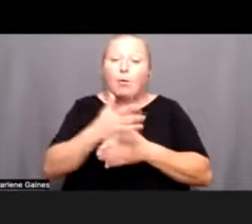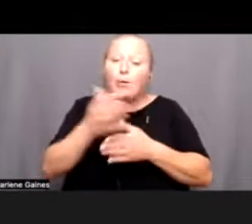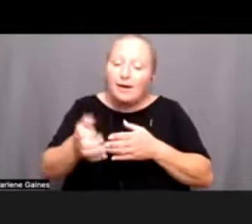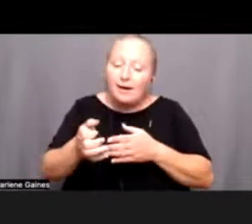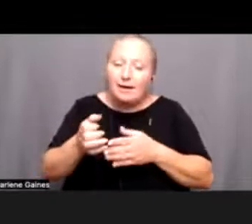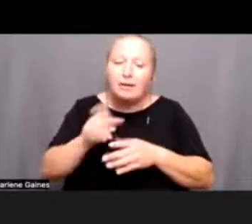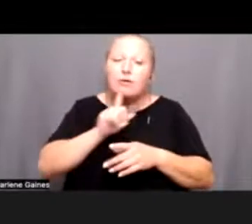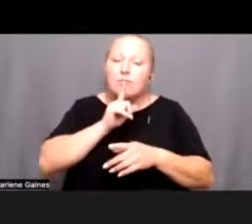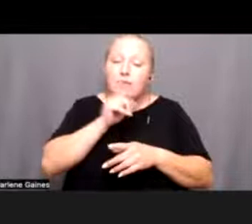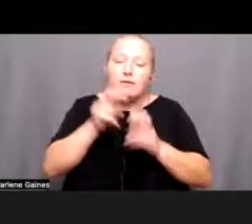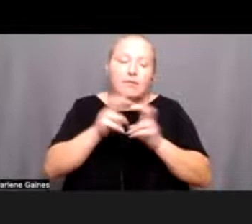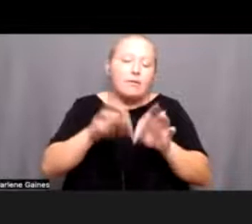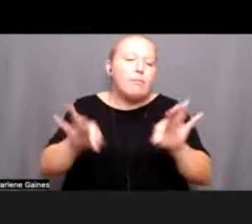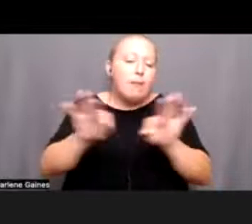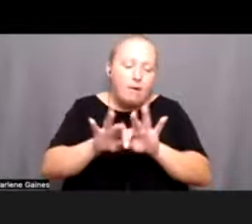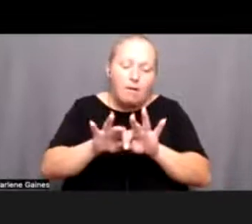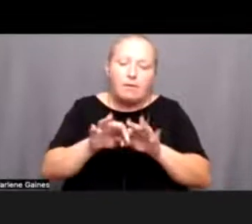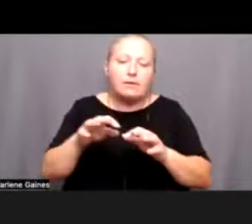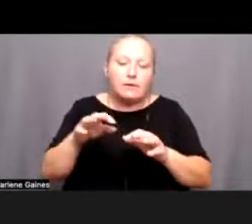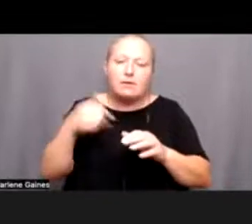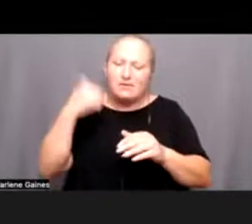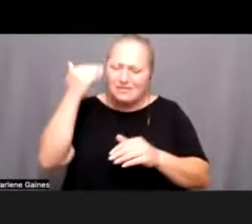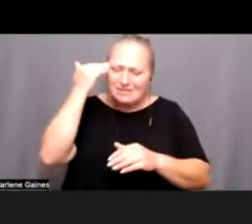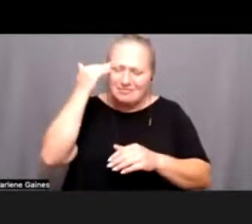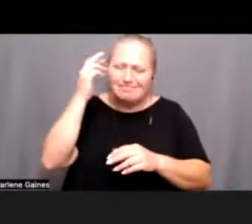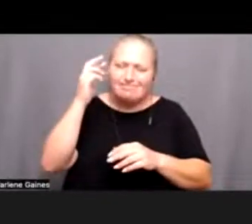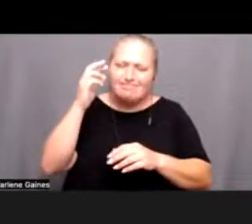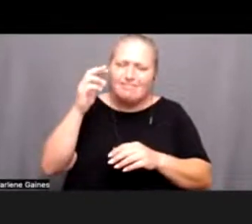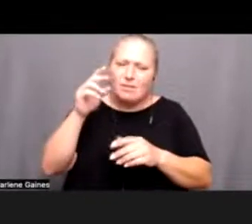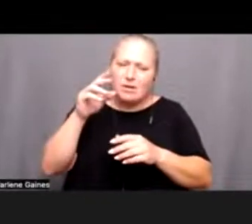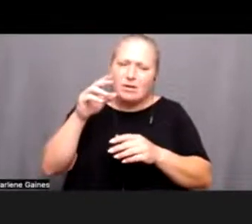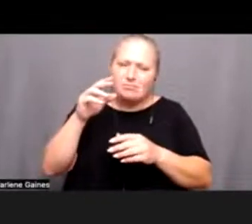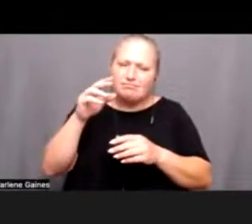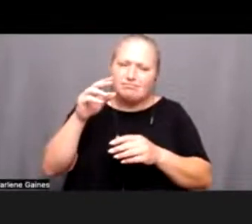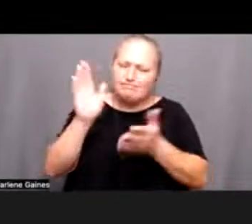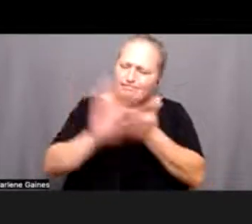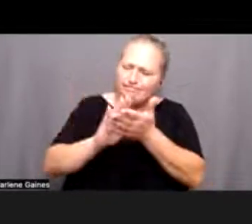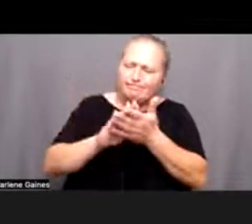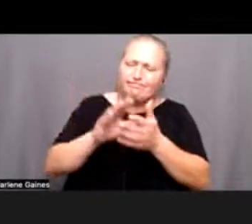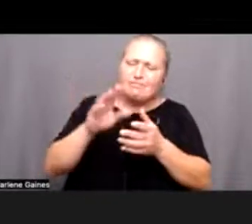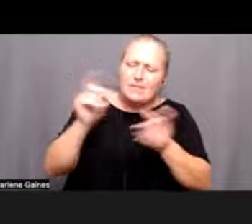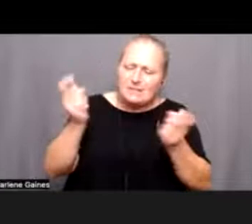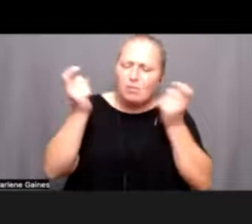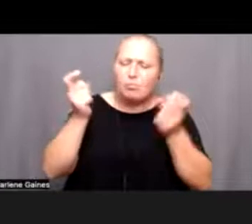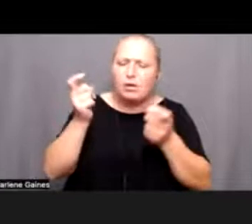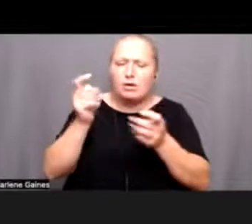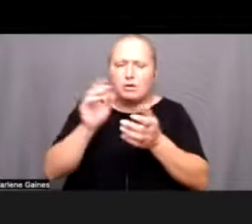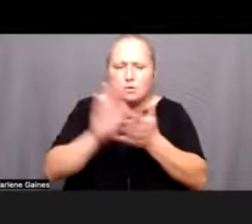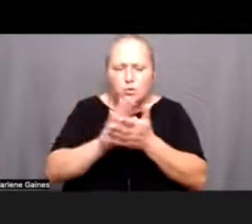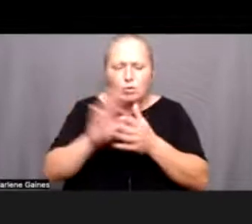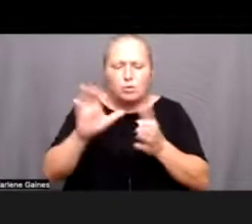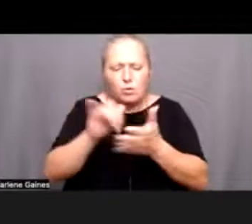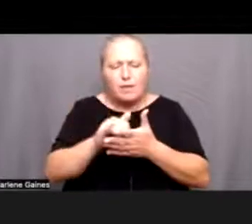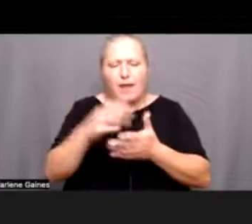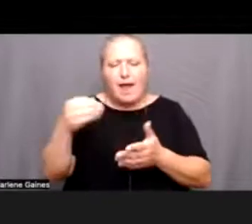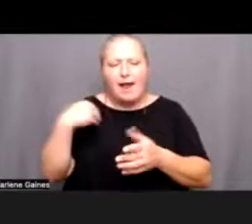it's super important that we acknowledge schools when they do that and celebrate them when they do that. And I want to call out the staff